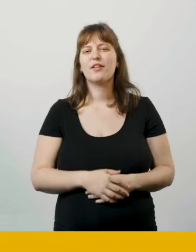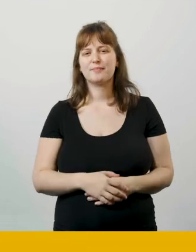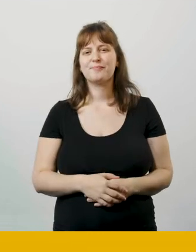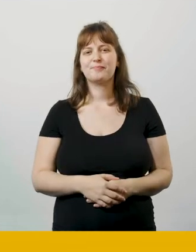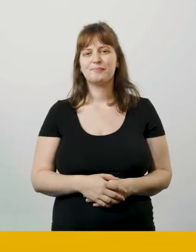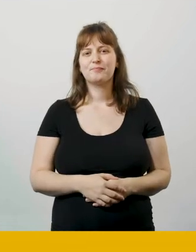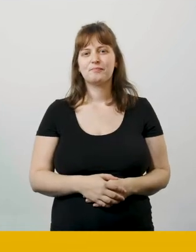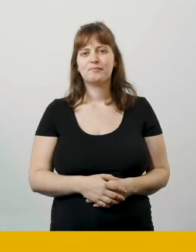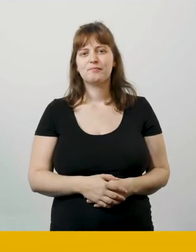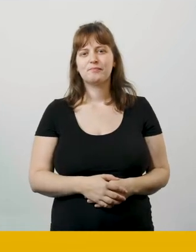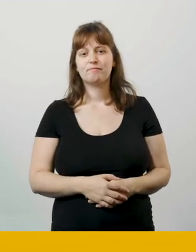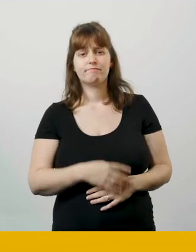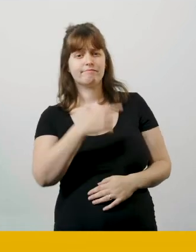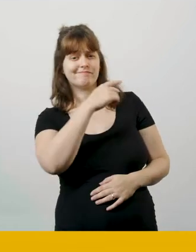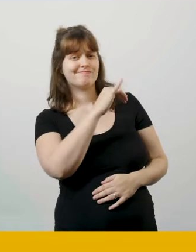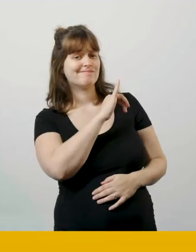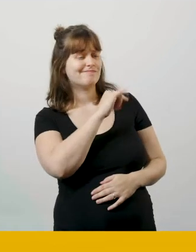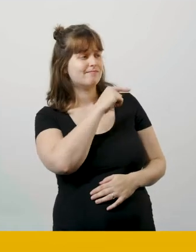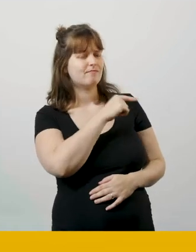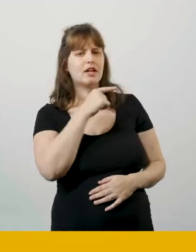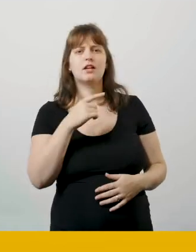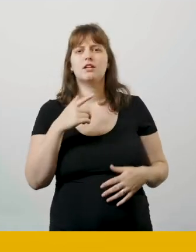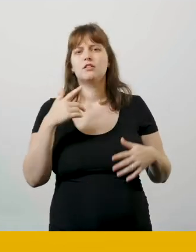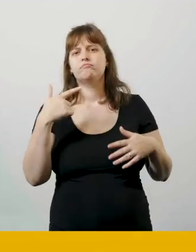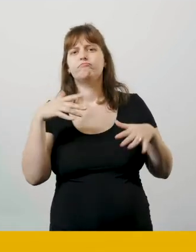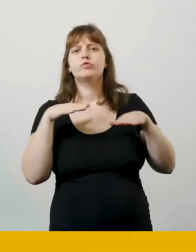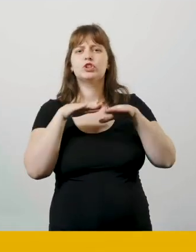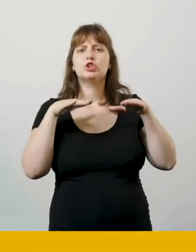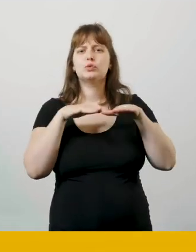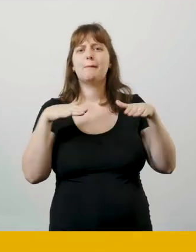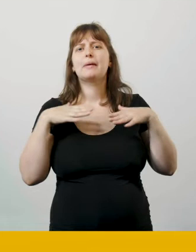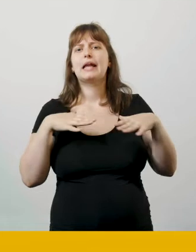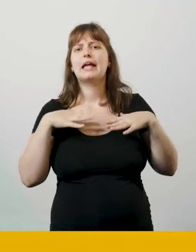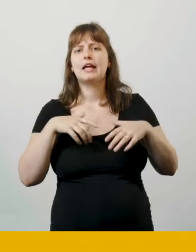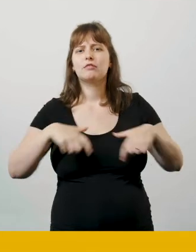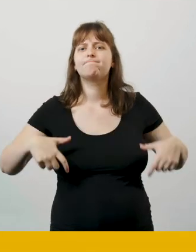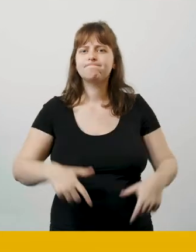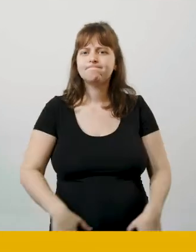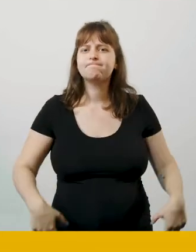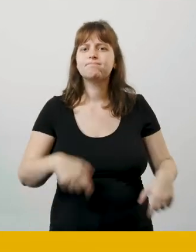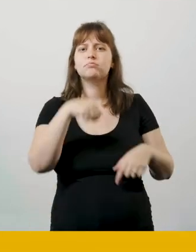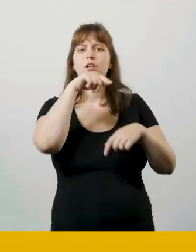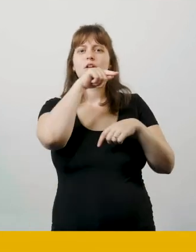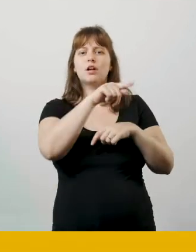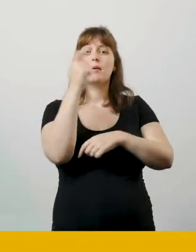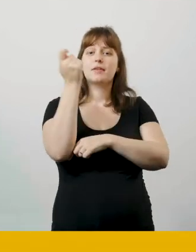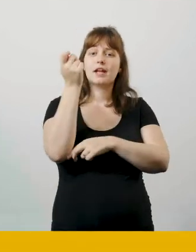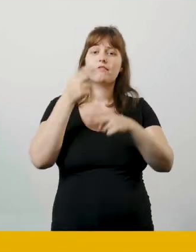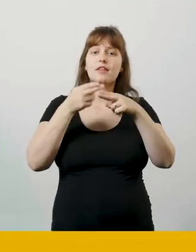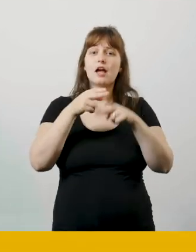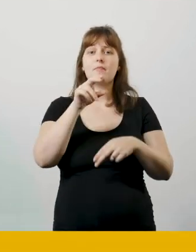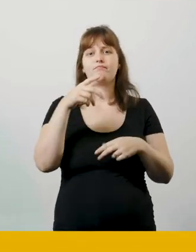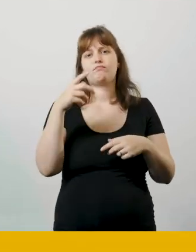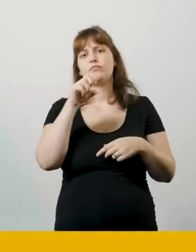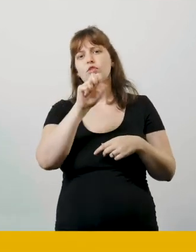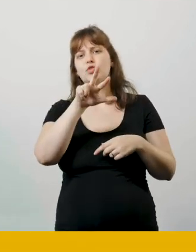We are looking at a line of swimsuit. The company is called Swimsuit for All